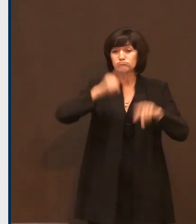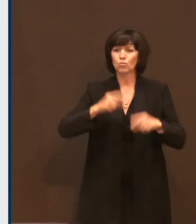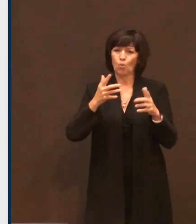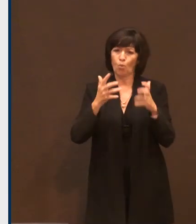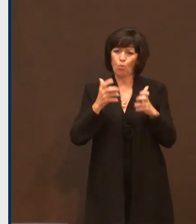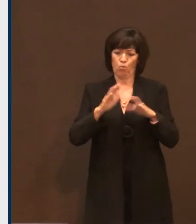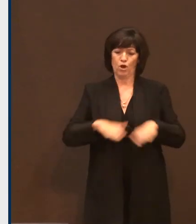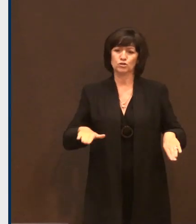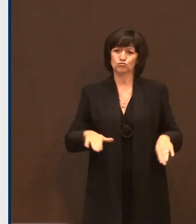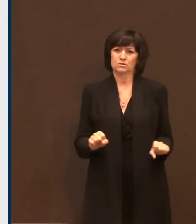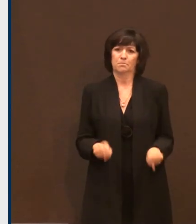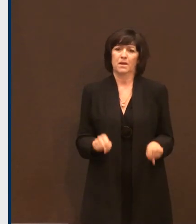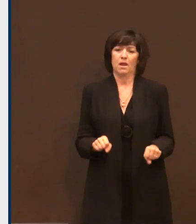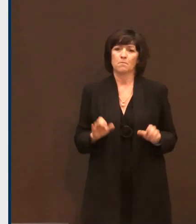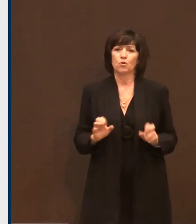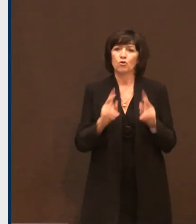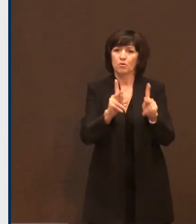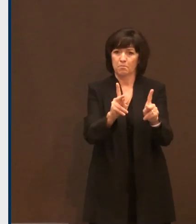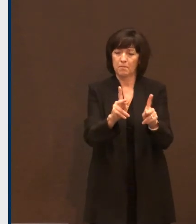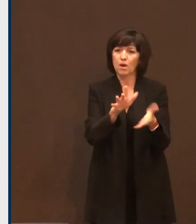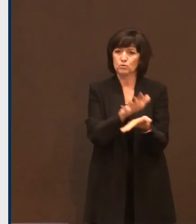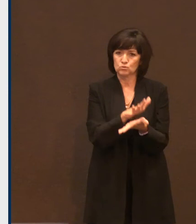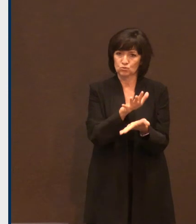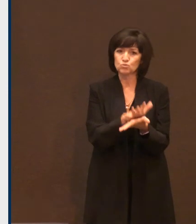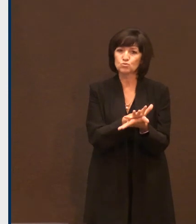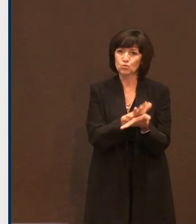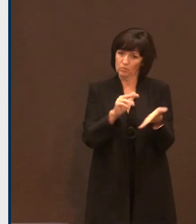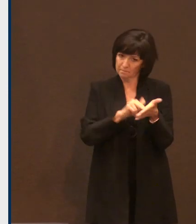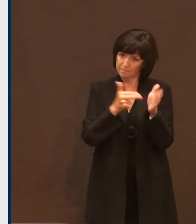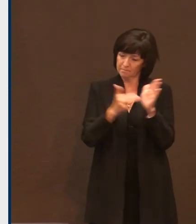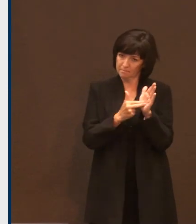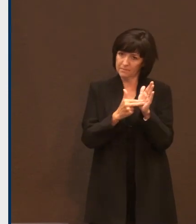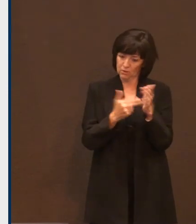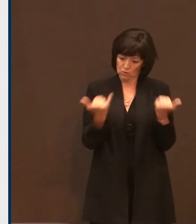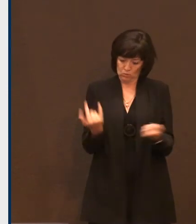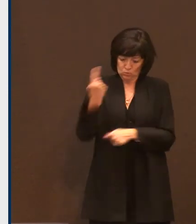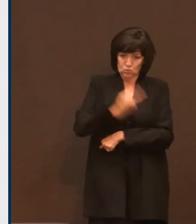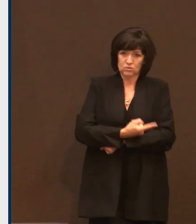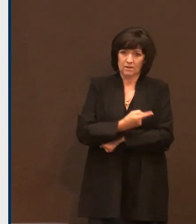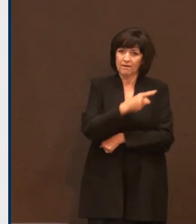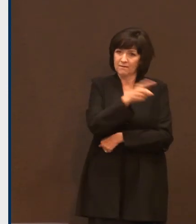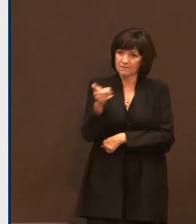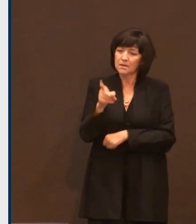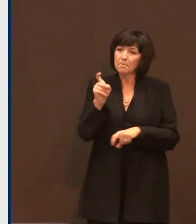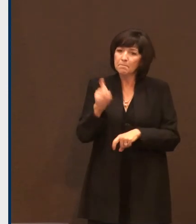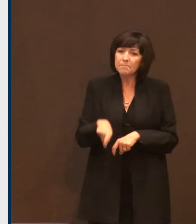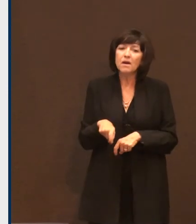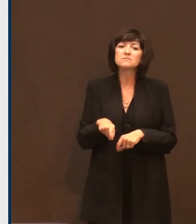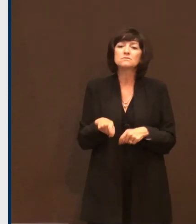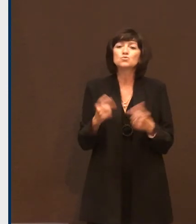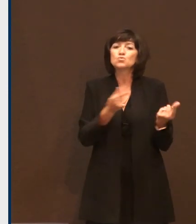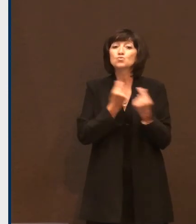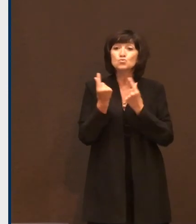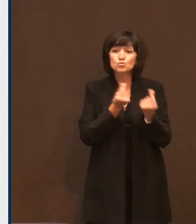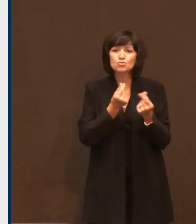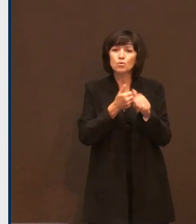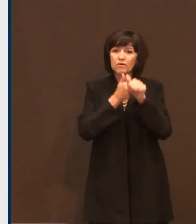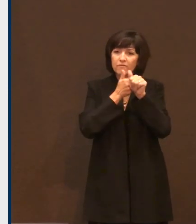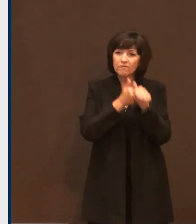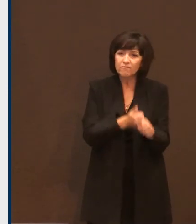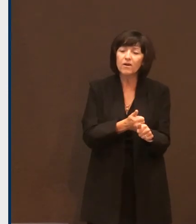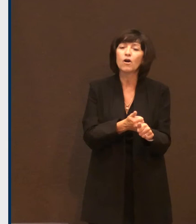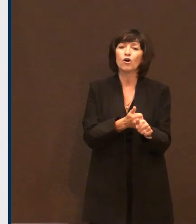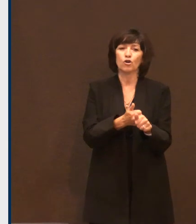measures today to protect the health of the community and the amount of community spread of